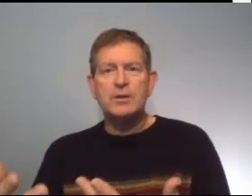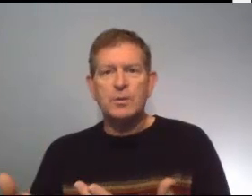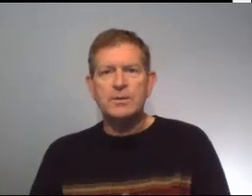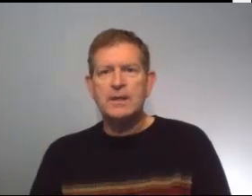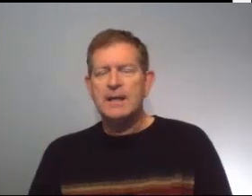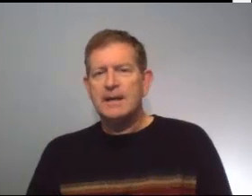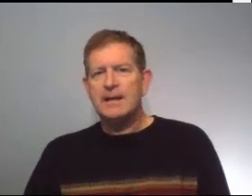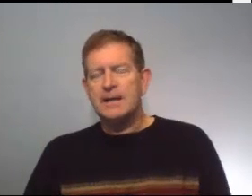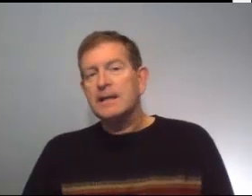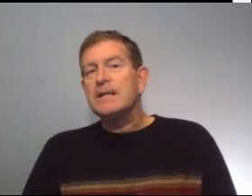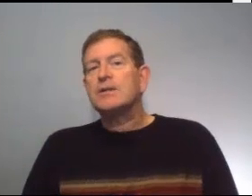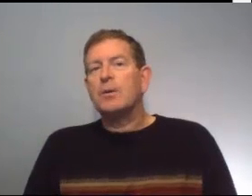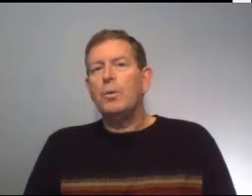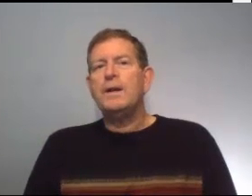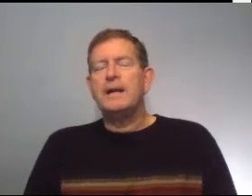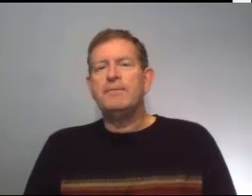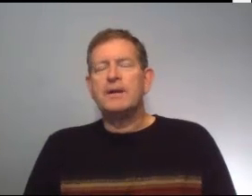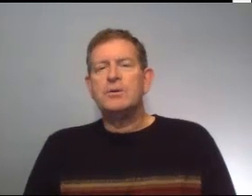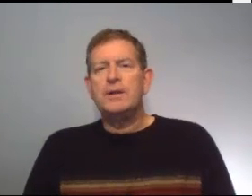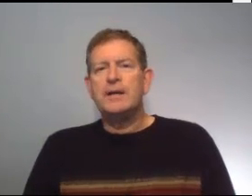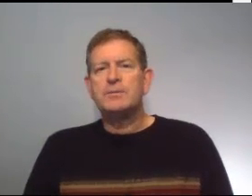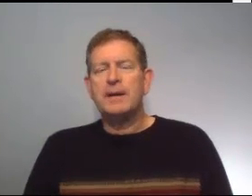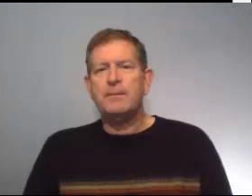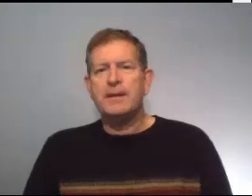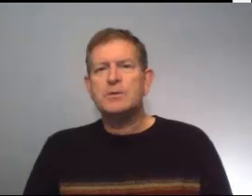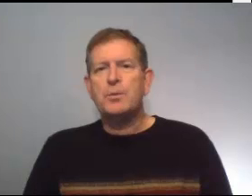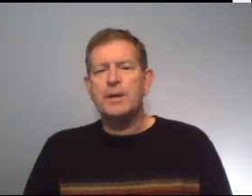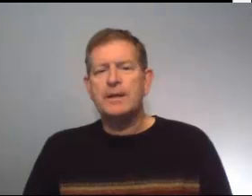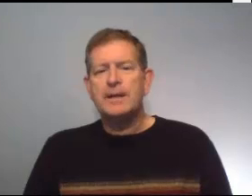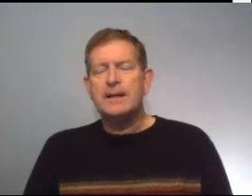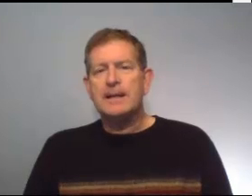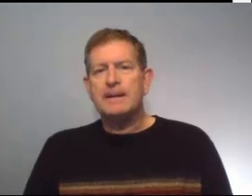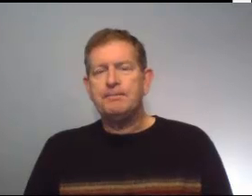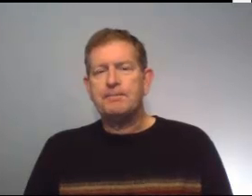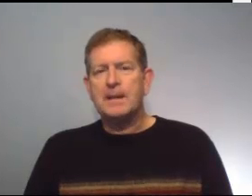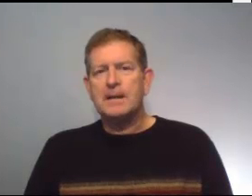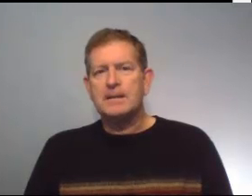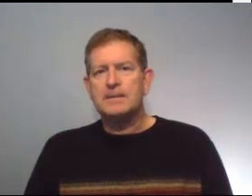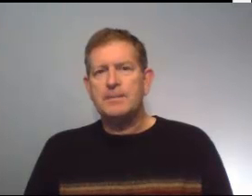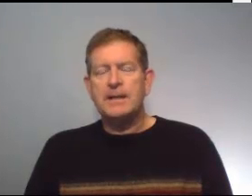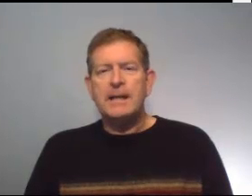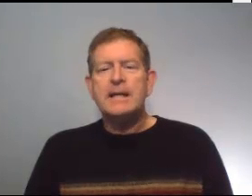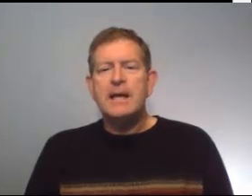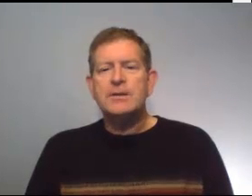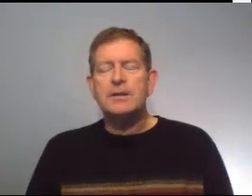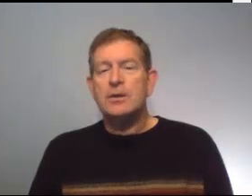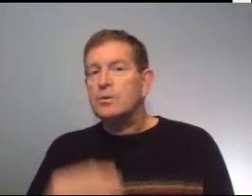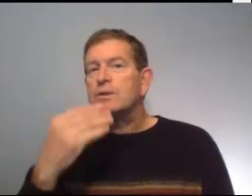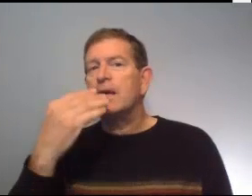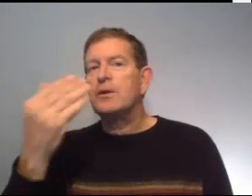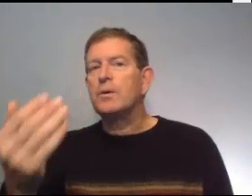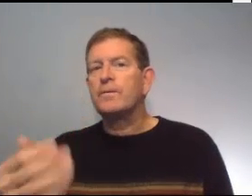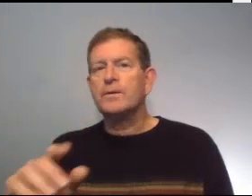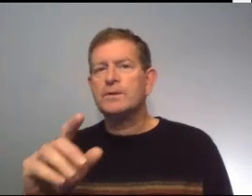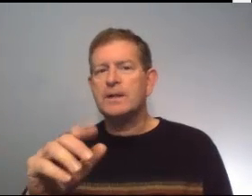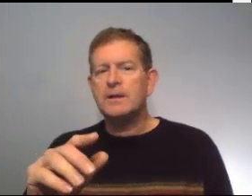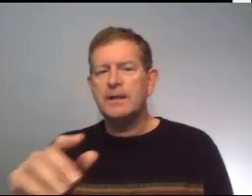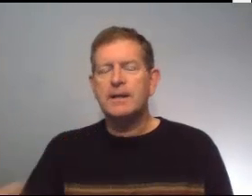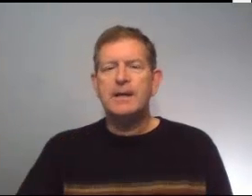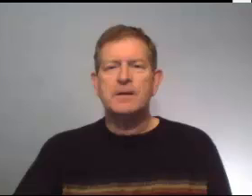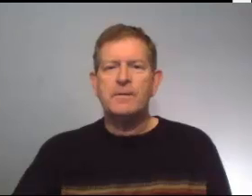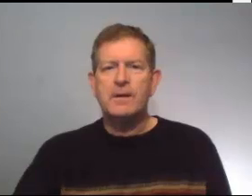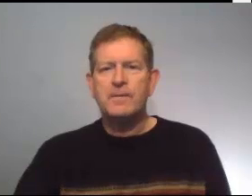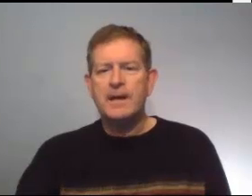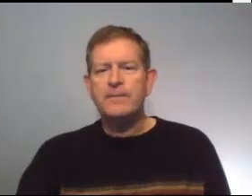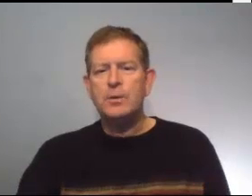you've heard these words at least on 1 day, if not 2 days by this point. But in any case, you say the word first and